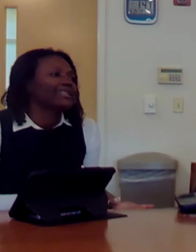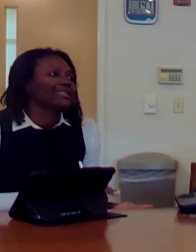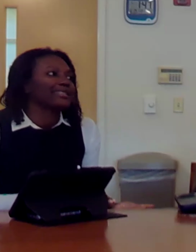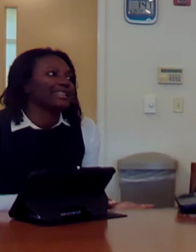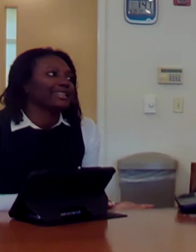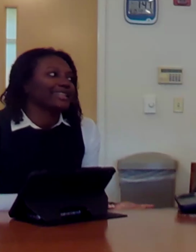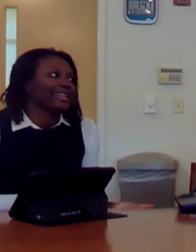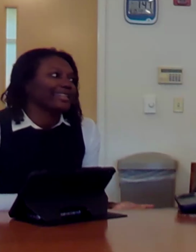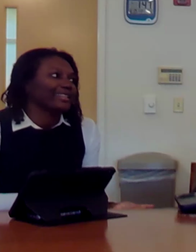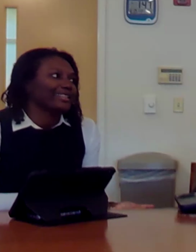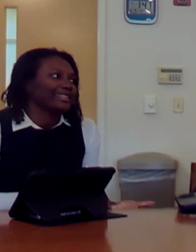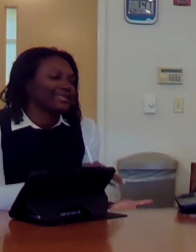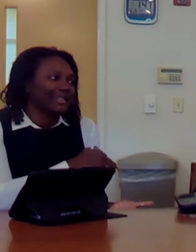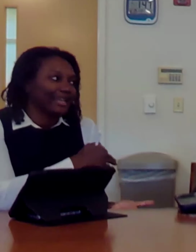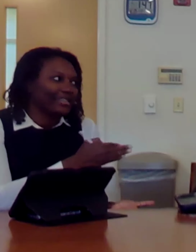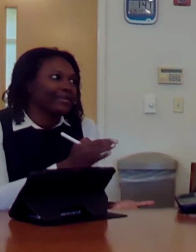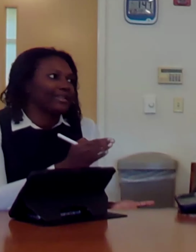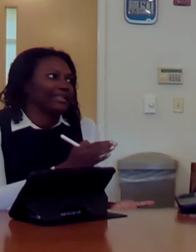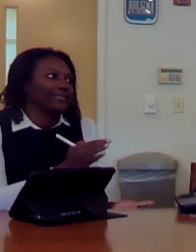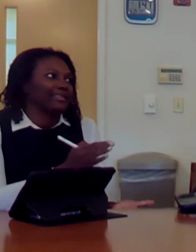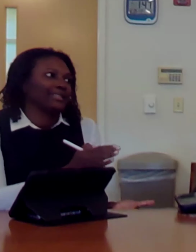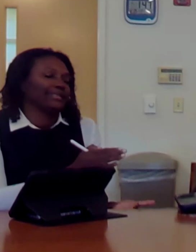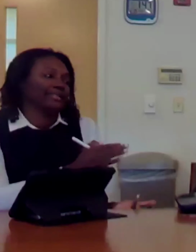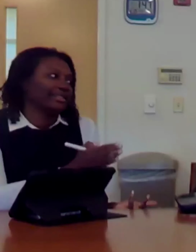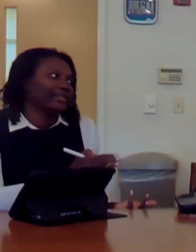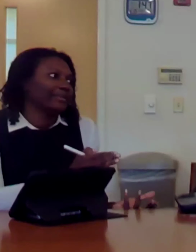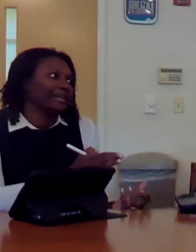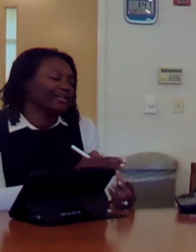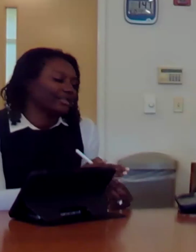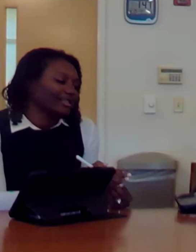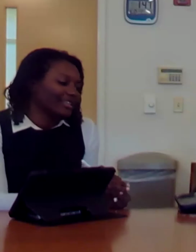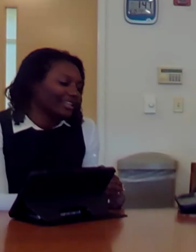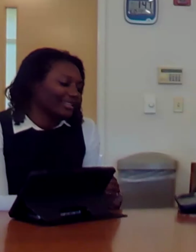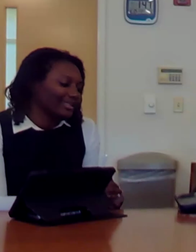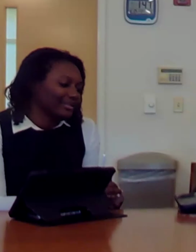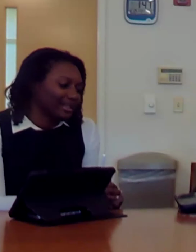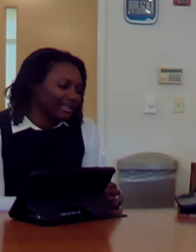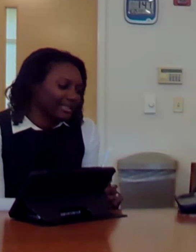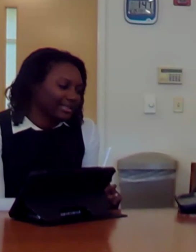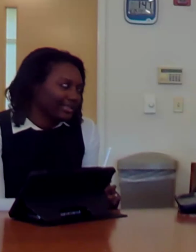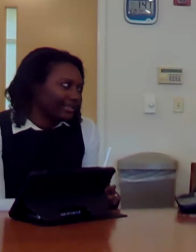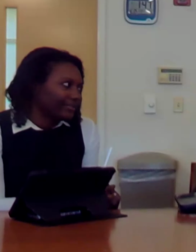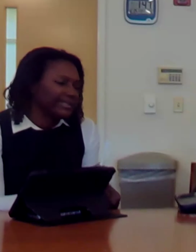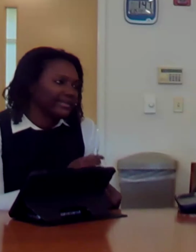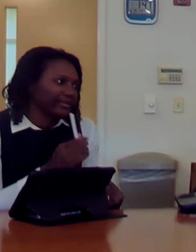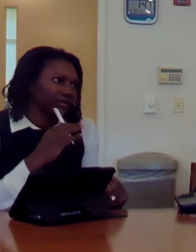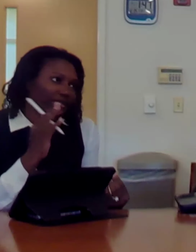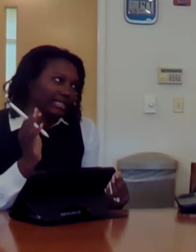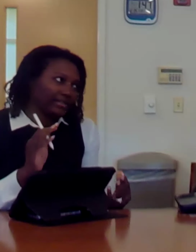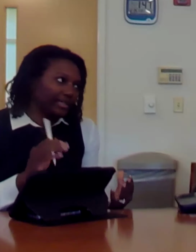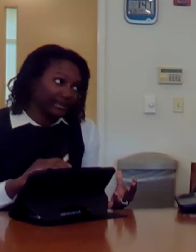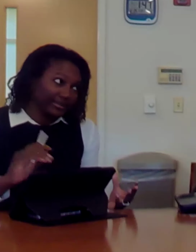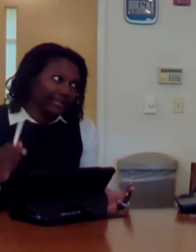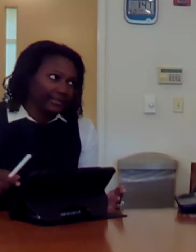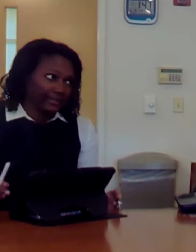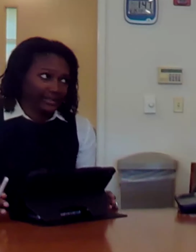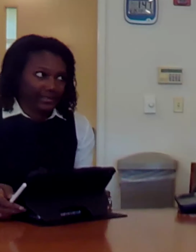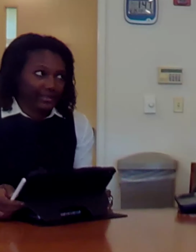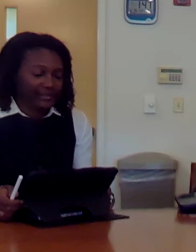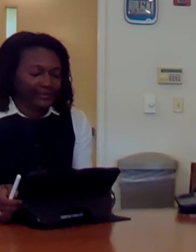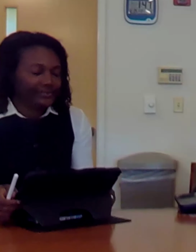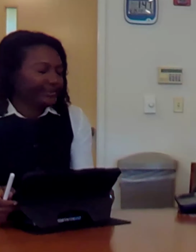and know what you're using, and like, and so like any quantitative thing you should know about. And so for instance, like we use ultrasound a lot